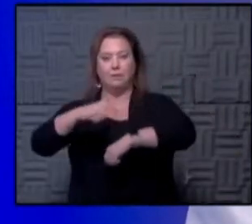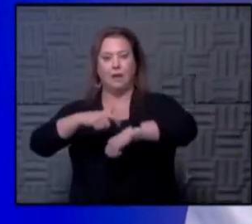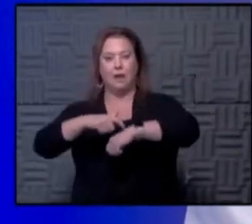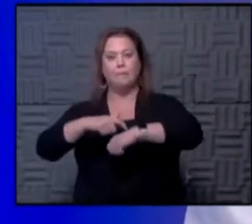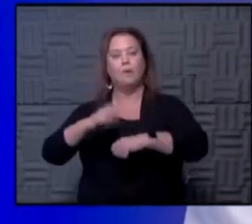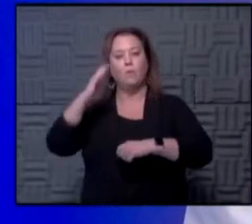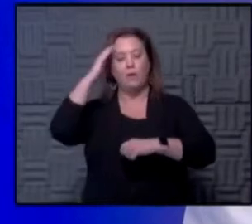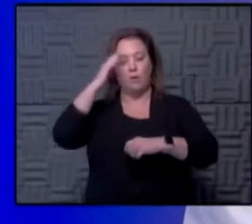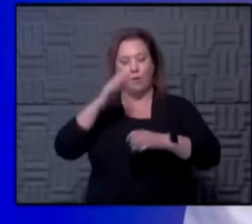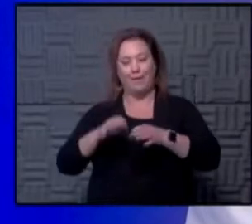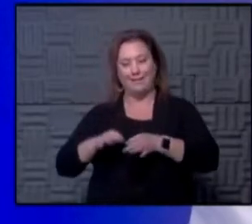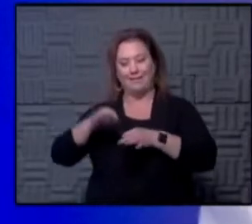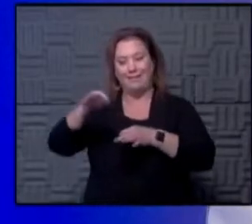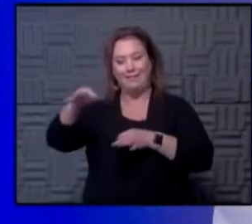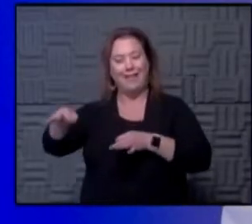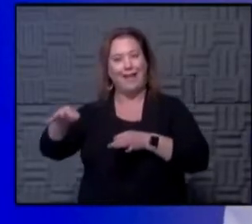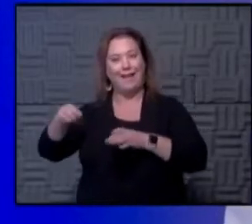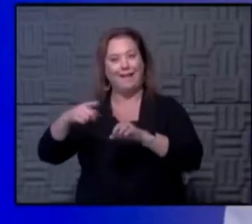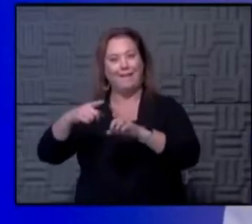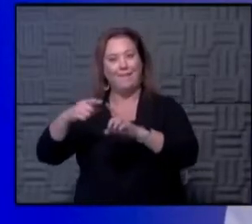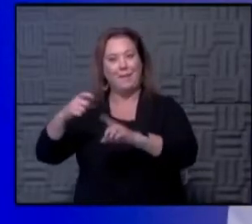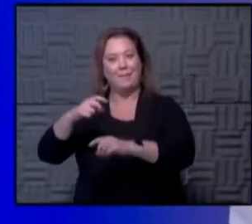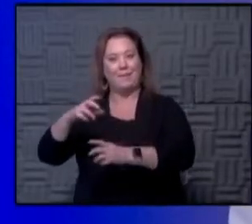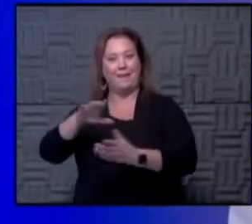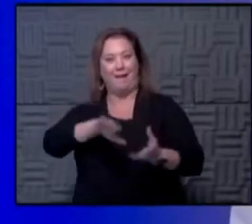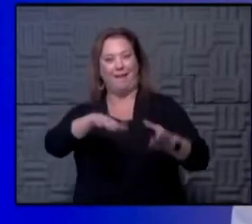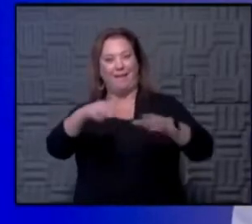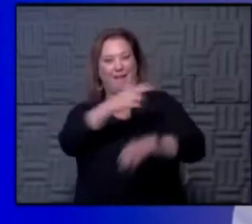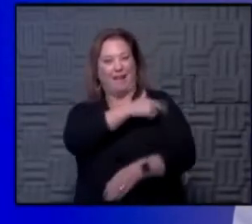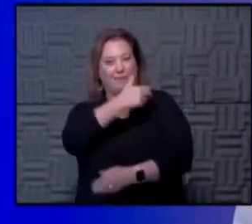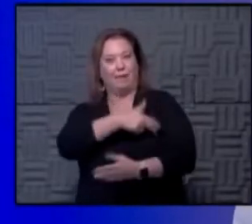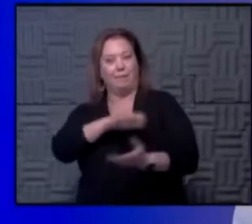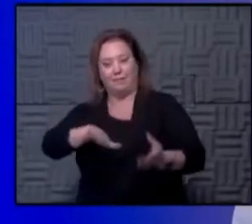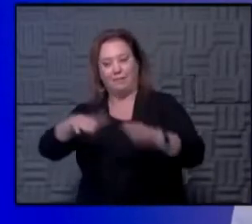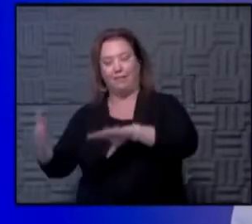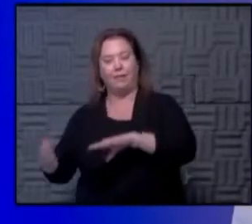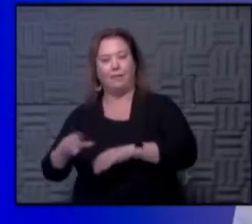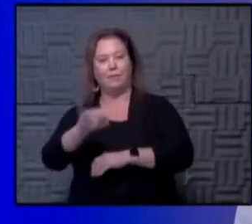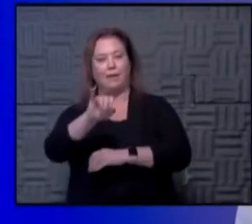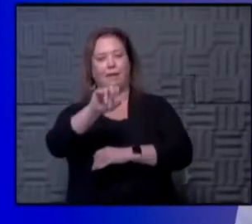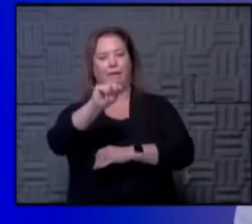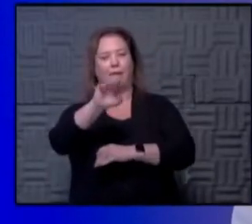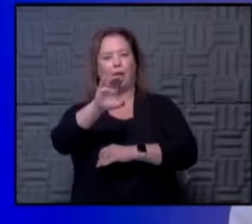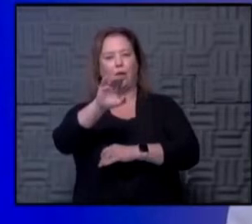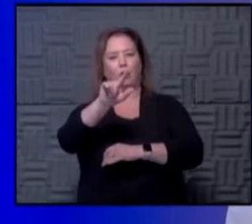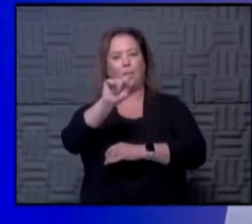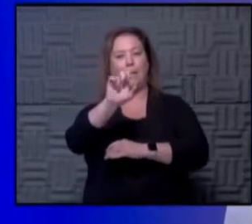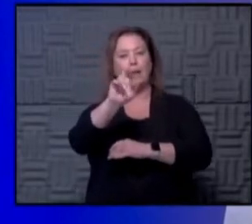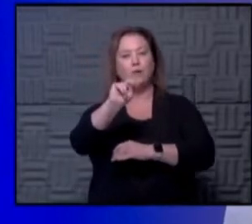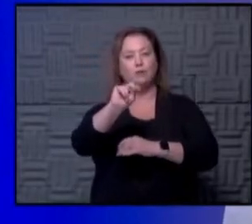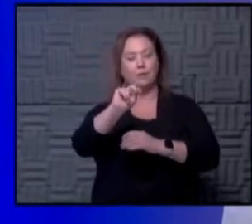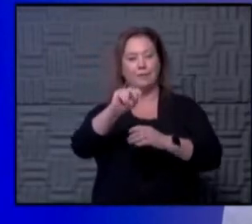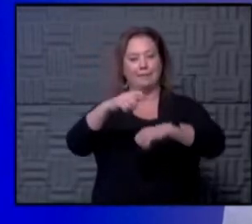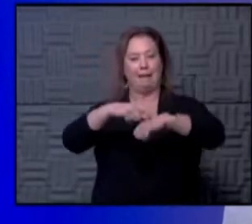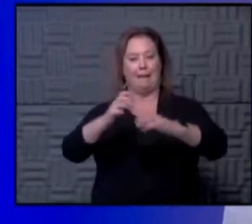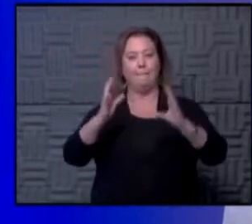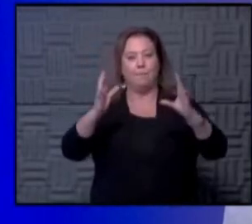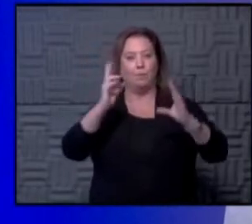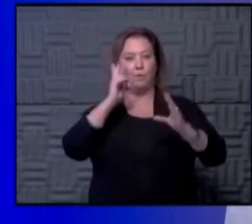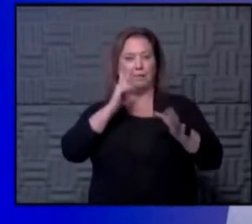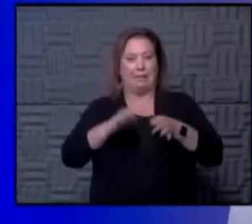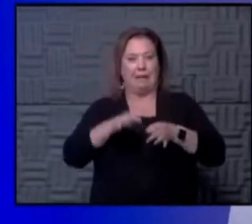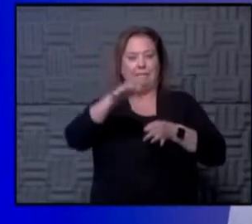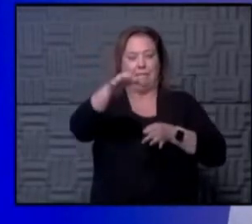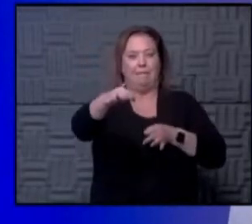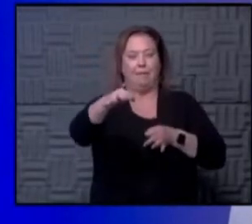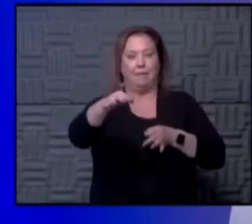delay in deaths from those hospitalizations. But if you're thinking about incubation periods as well, we have seen the delay.